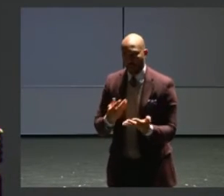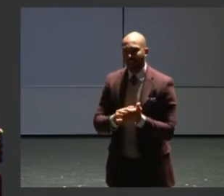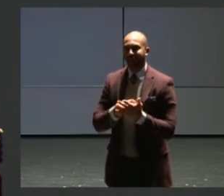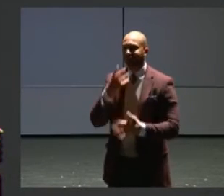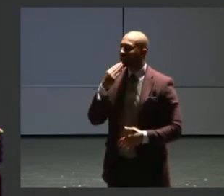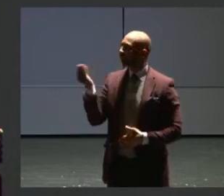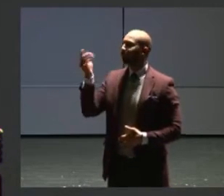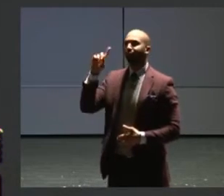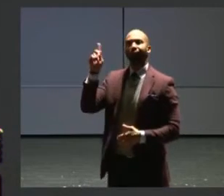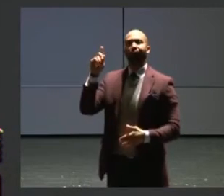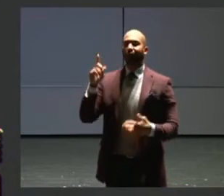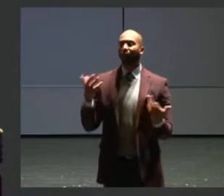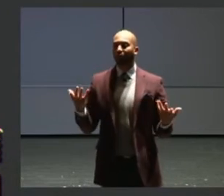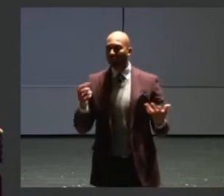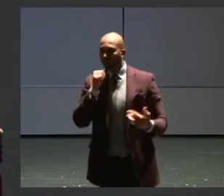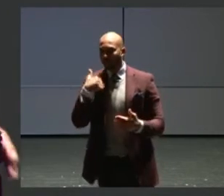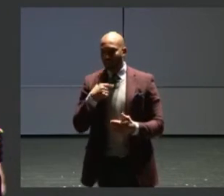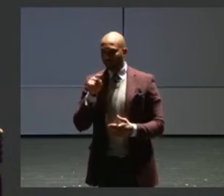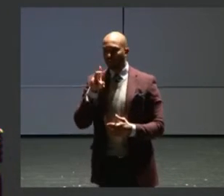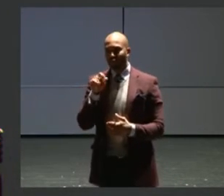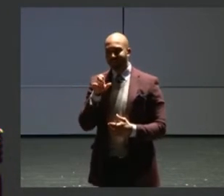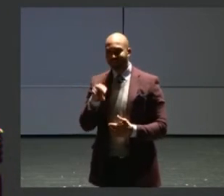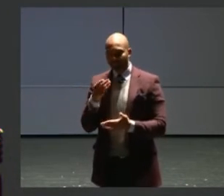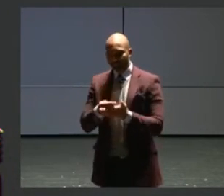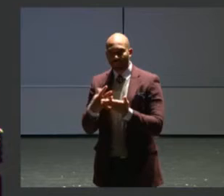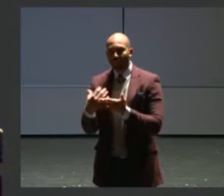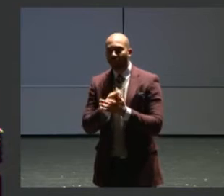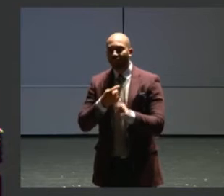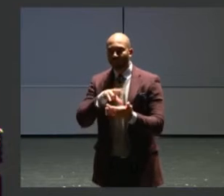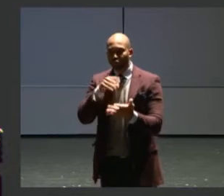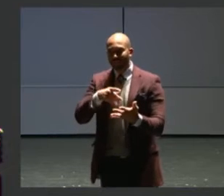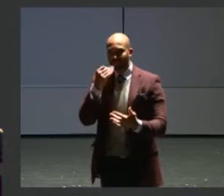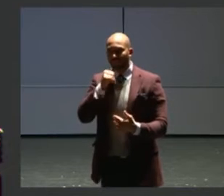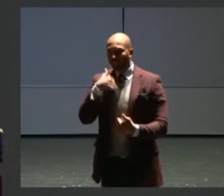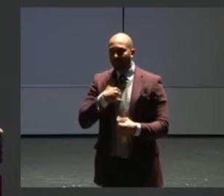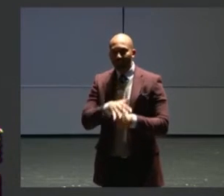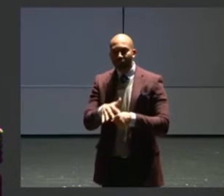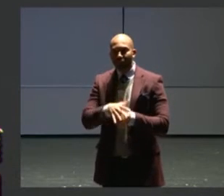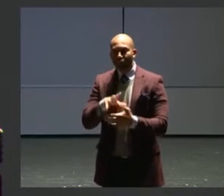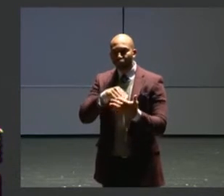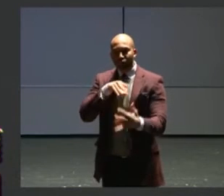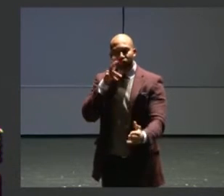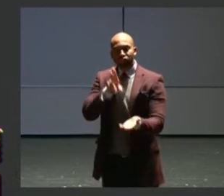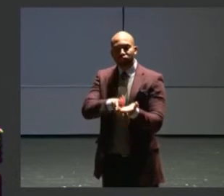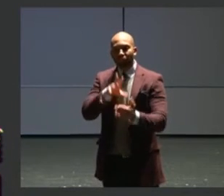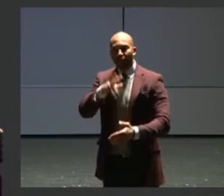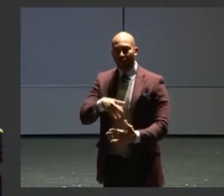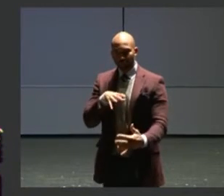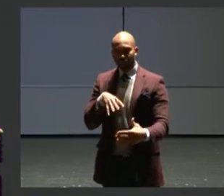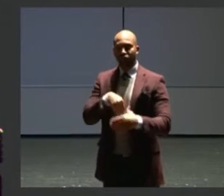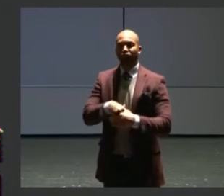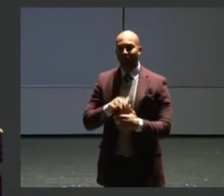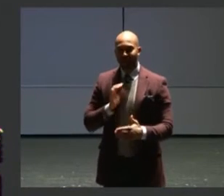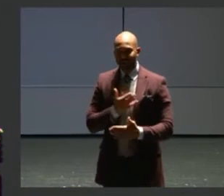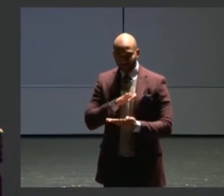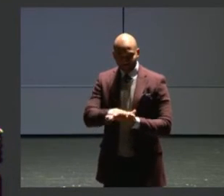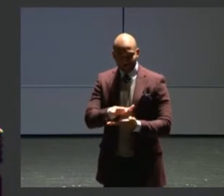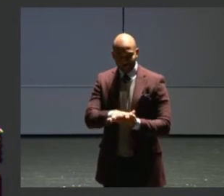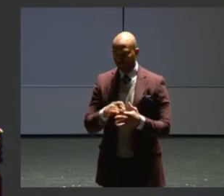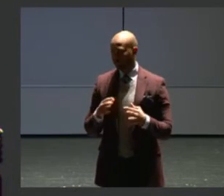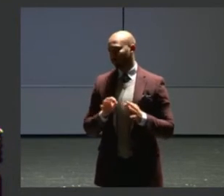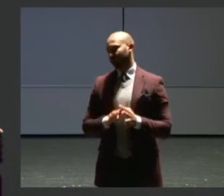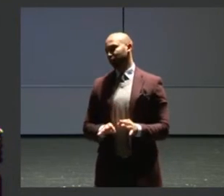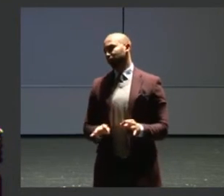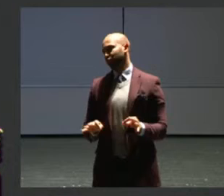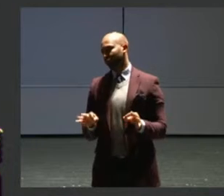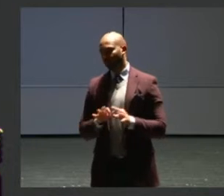don't have the tuition revenue from our students. So it's imperative. It's absolutely critical that